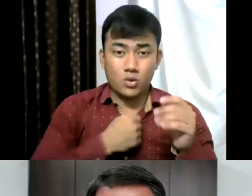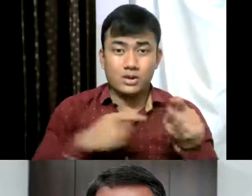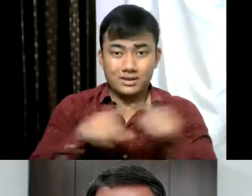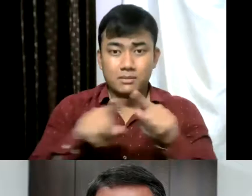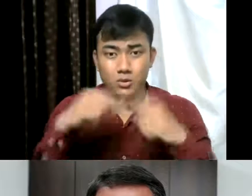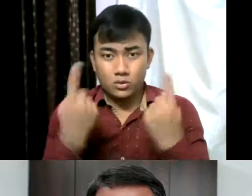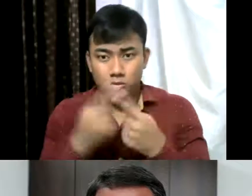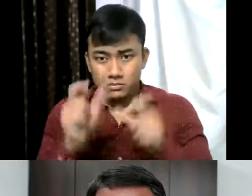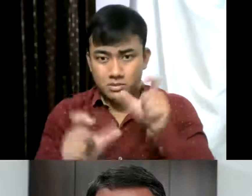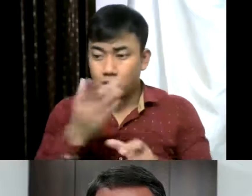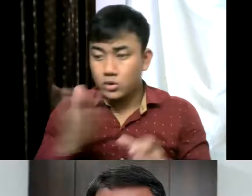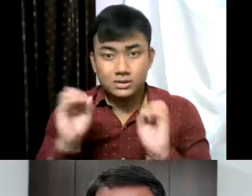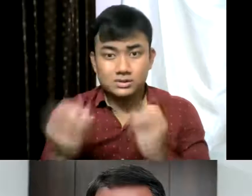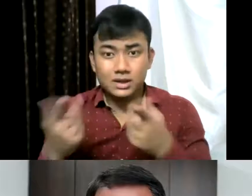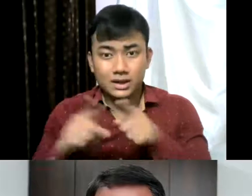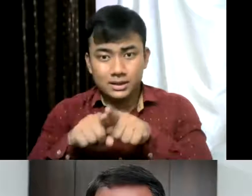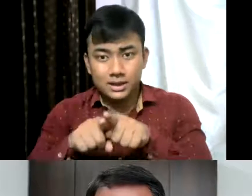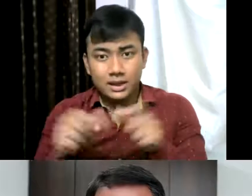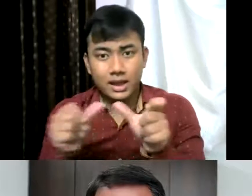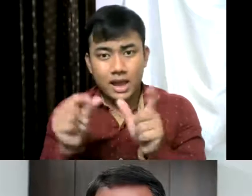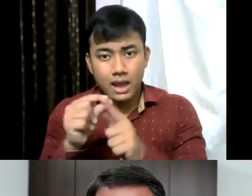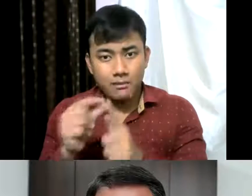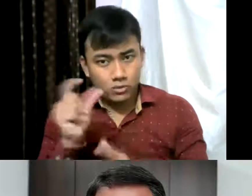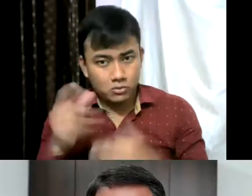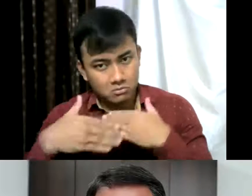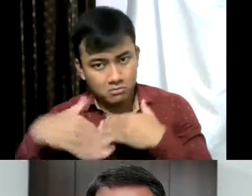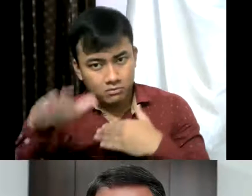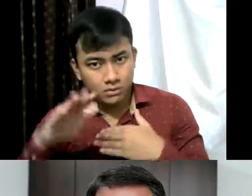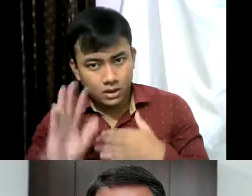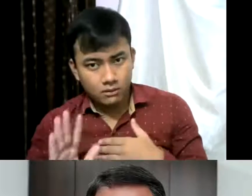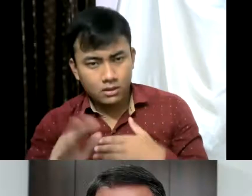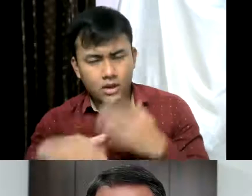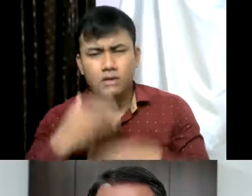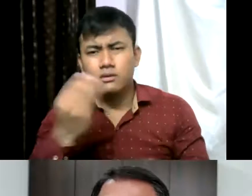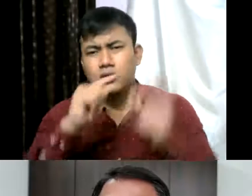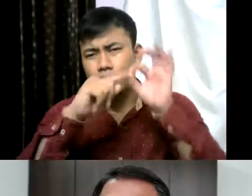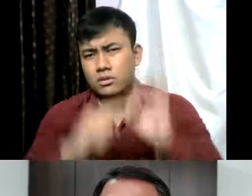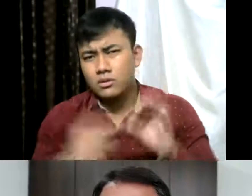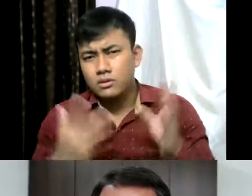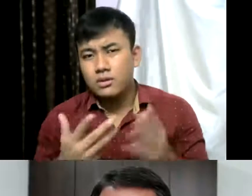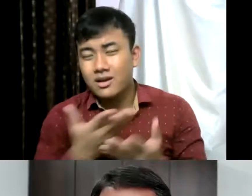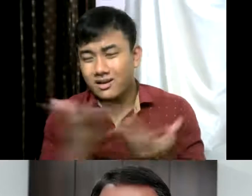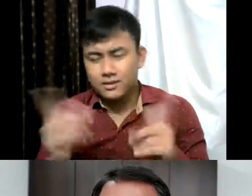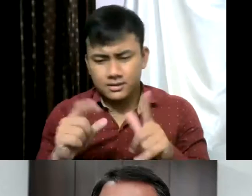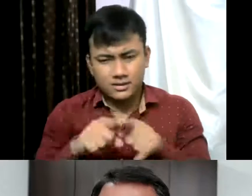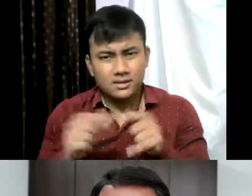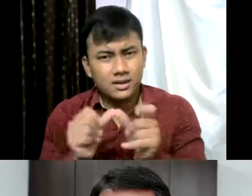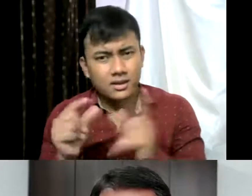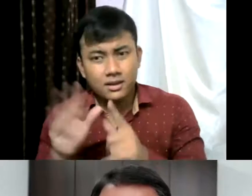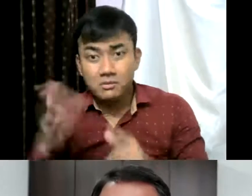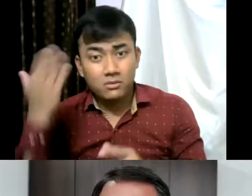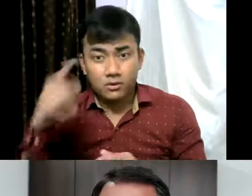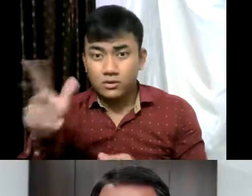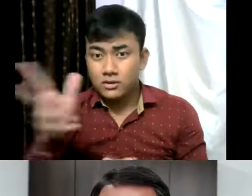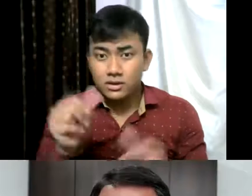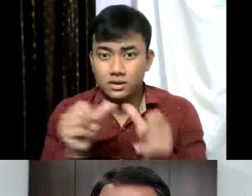through dating apps, suddenly they felt like, and also like then the question of like meeting through dating apps, I think Ankit, you said that